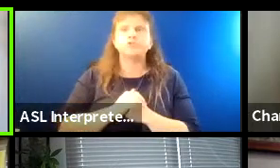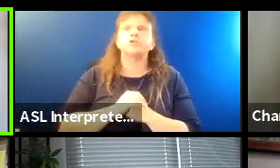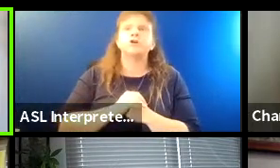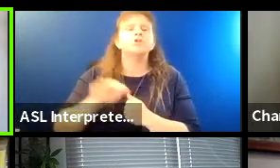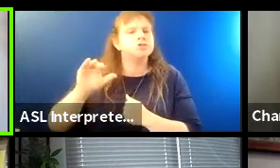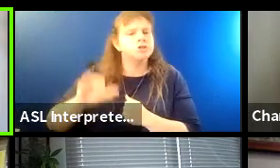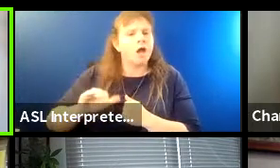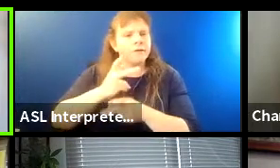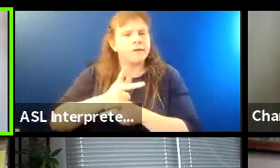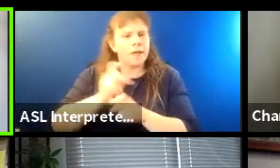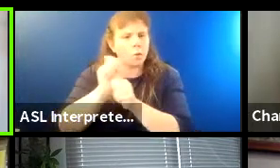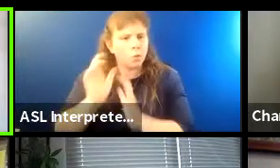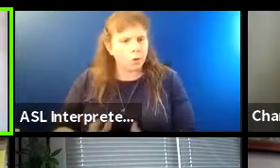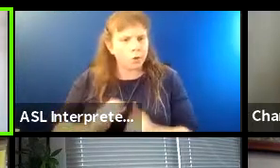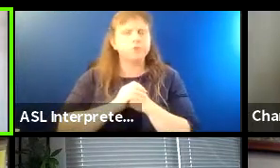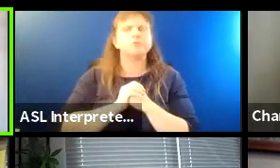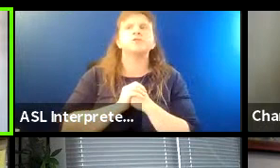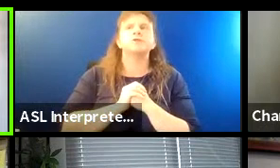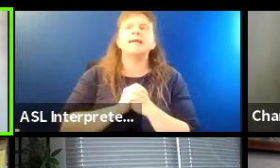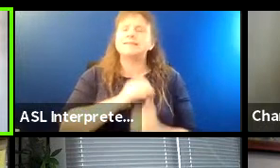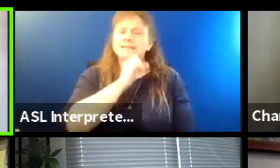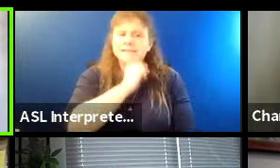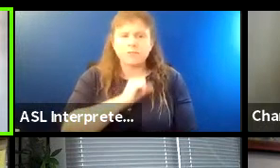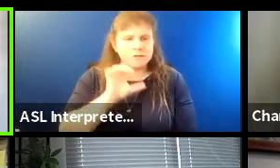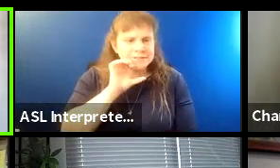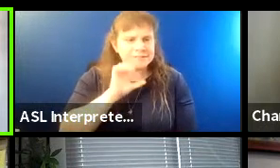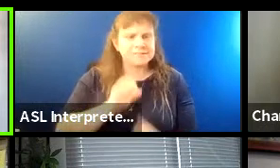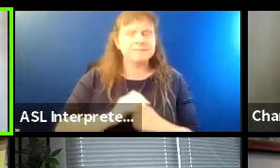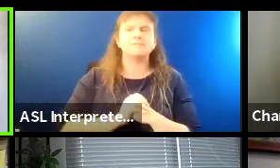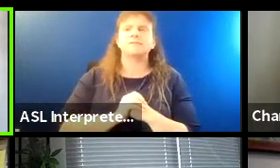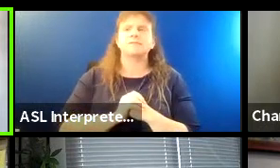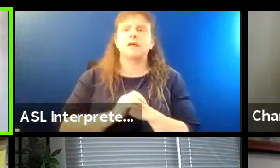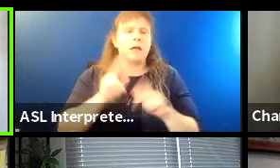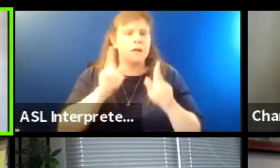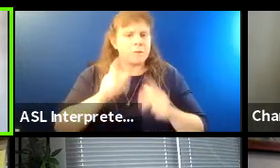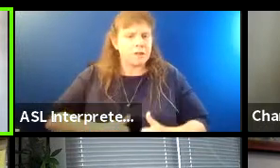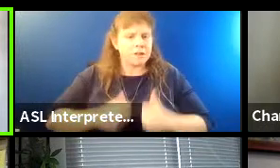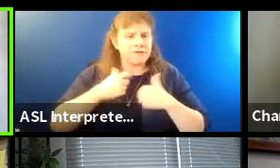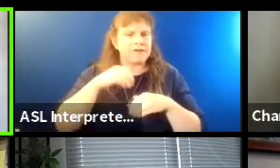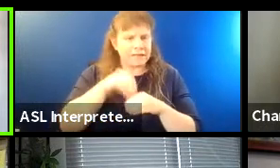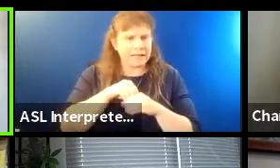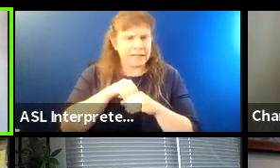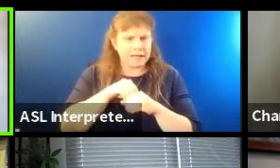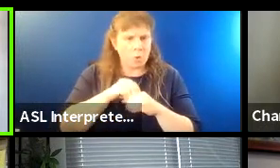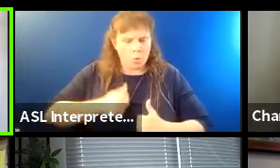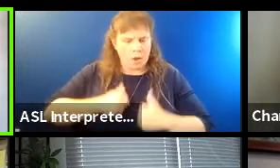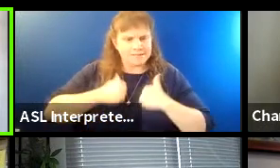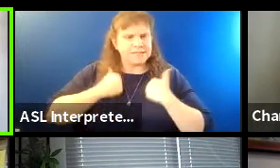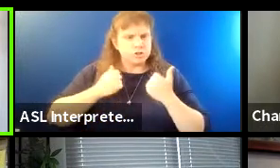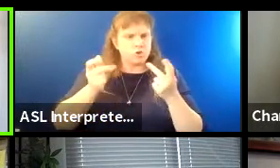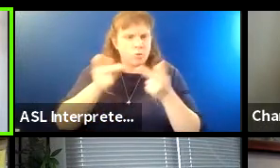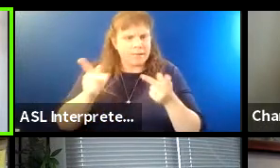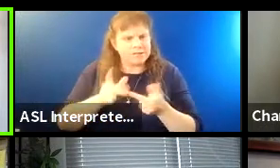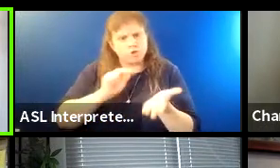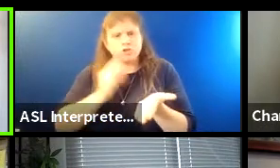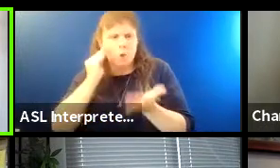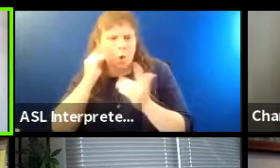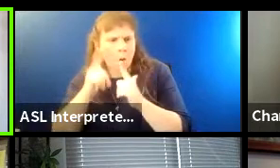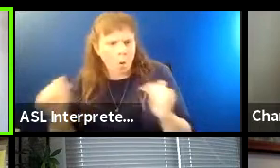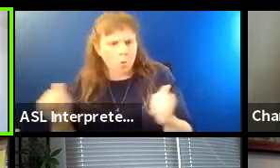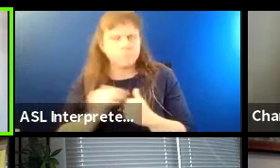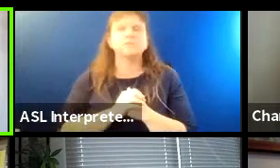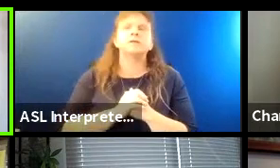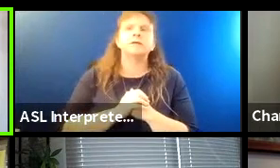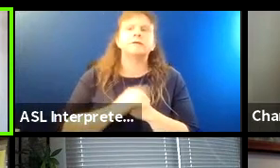facing our seniors, facing those in residential facilities, facing our California businesses,